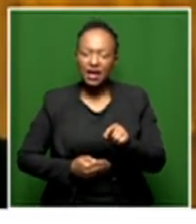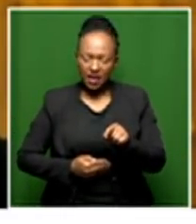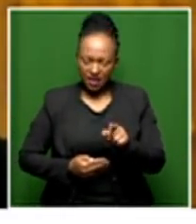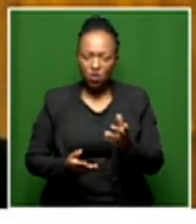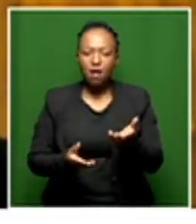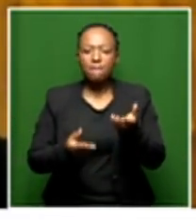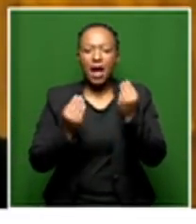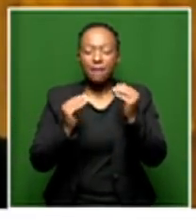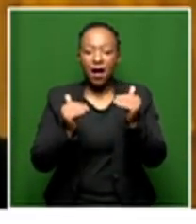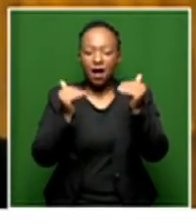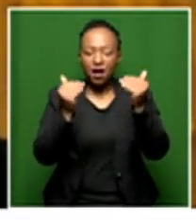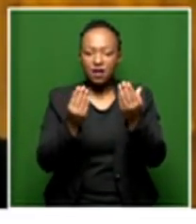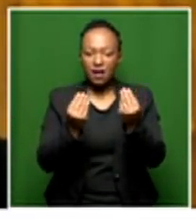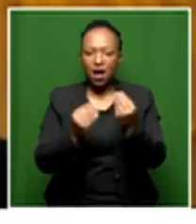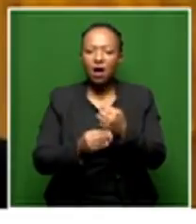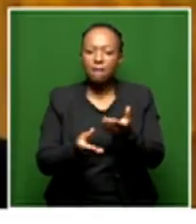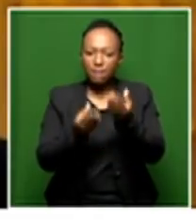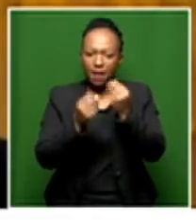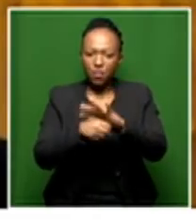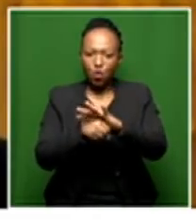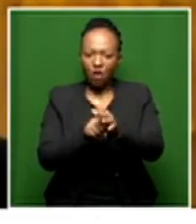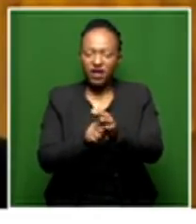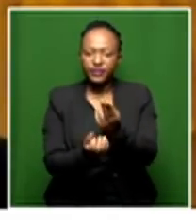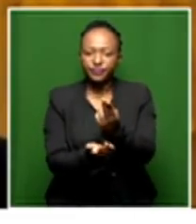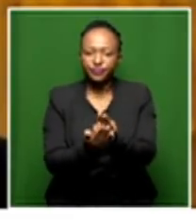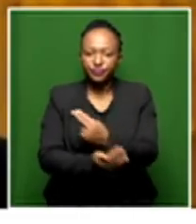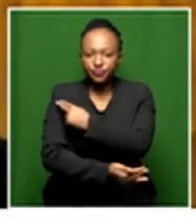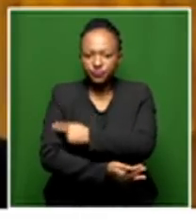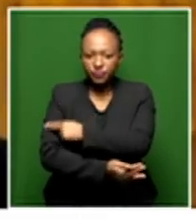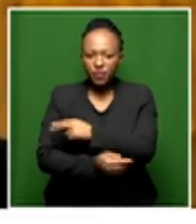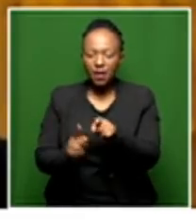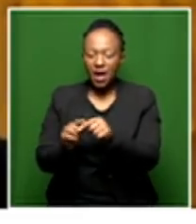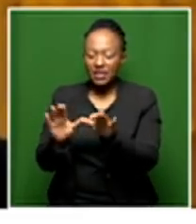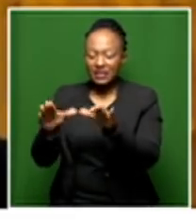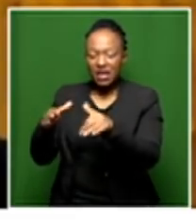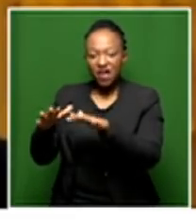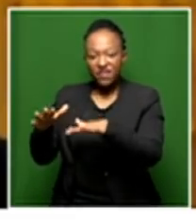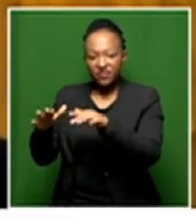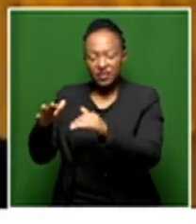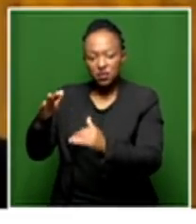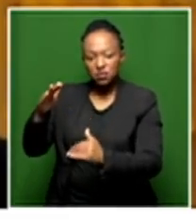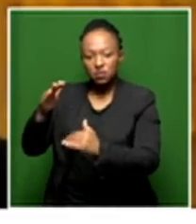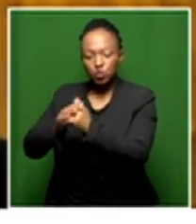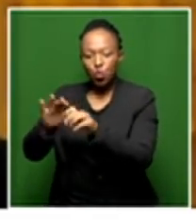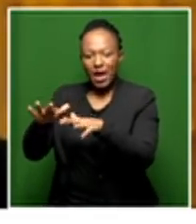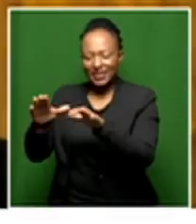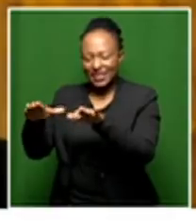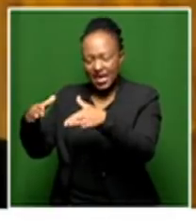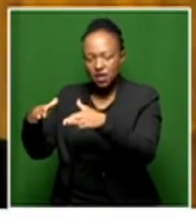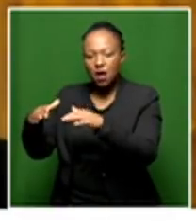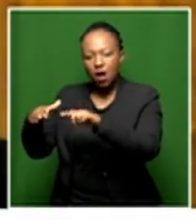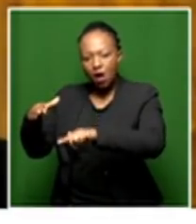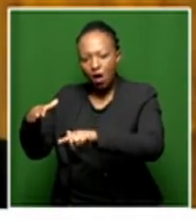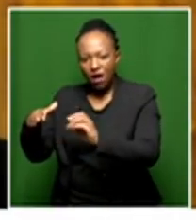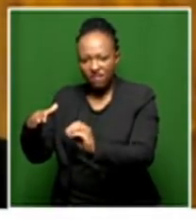find that there's the highest admission, followed by those between the grouping of 15 to 19 years old. So I know you mentioned this in your previous